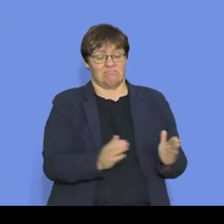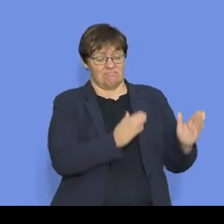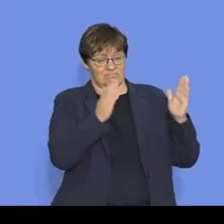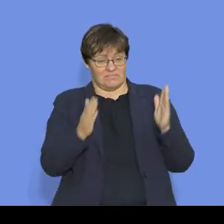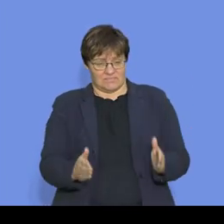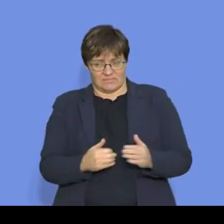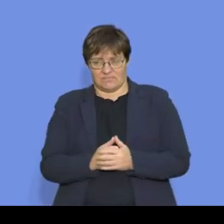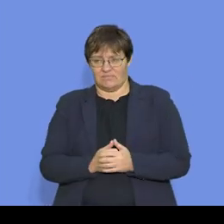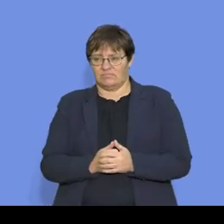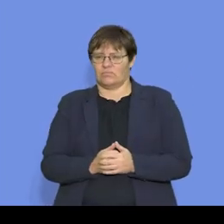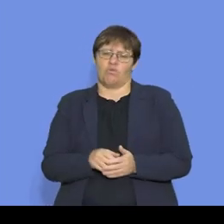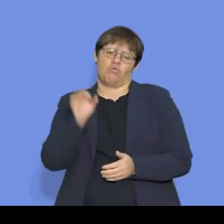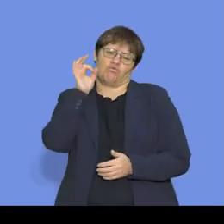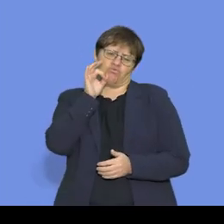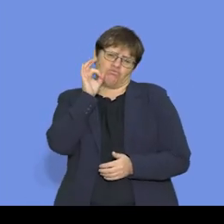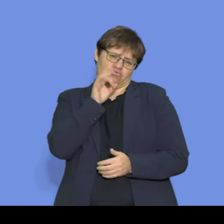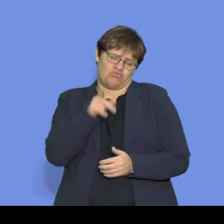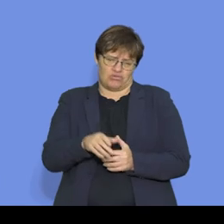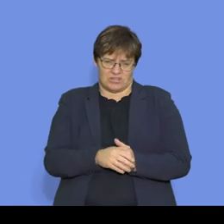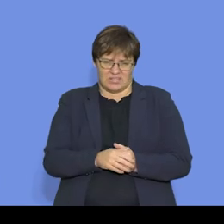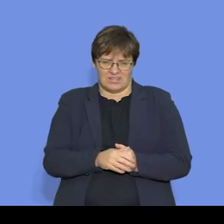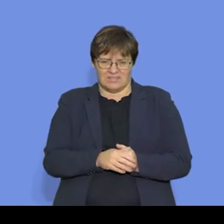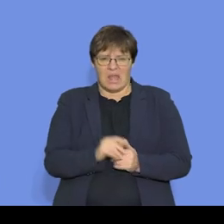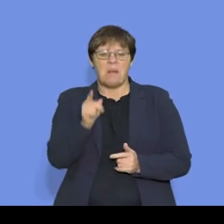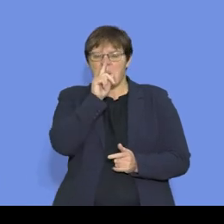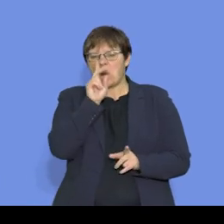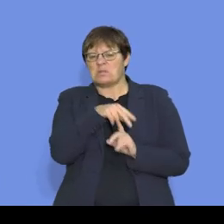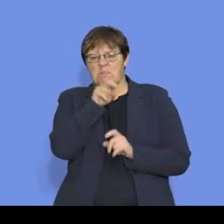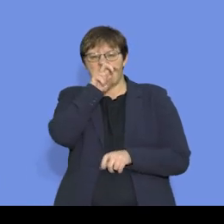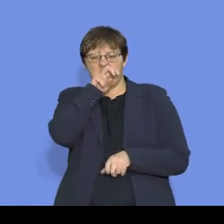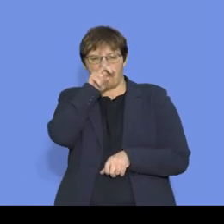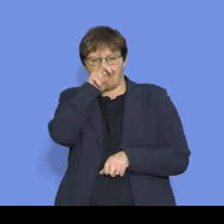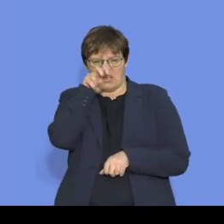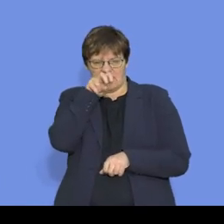Then, this is the cutie. It's about the size of a rat.